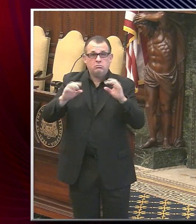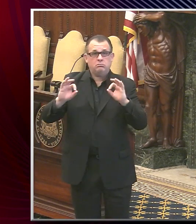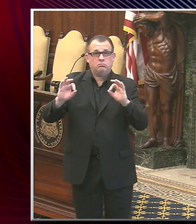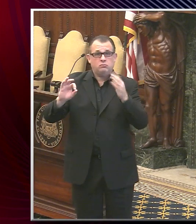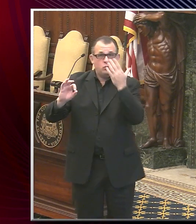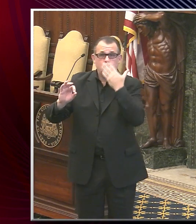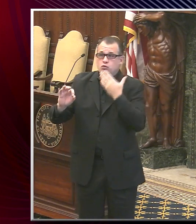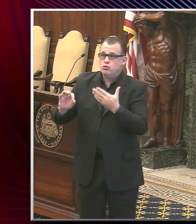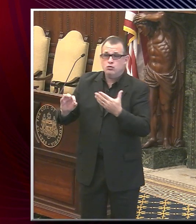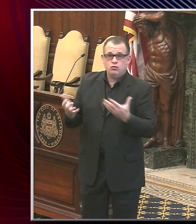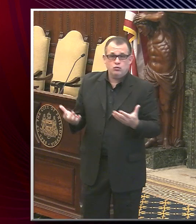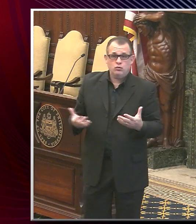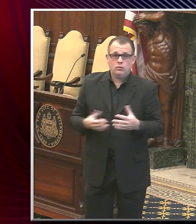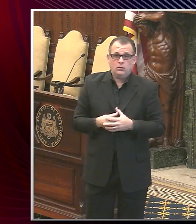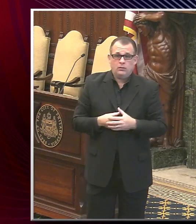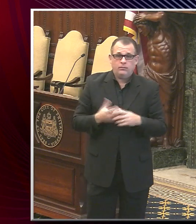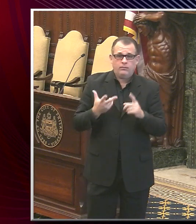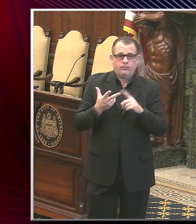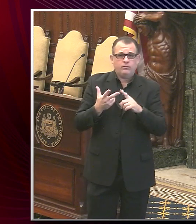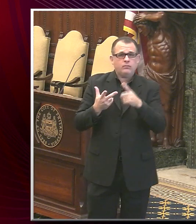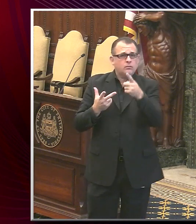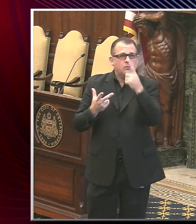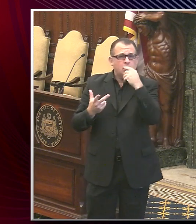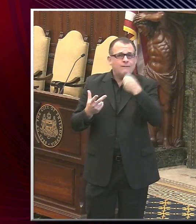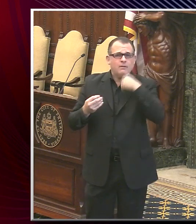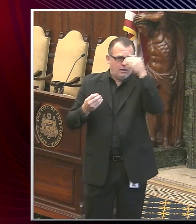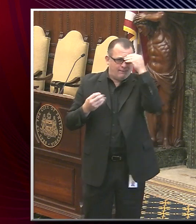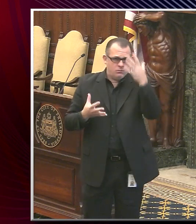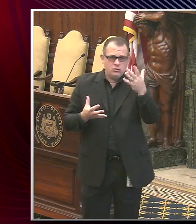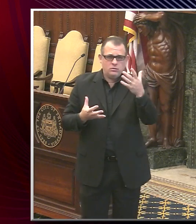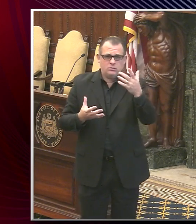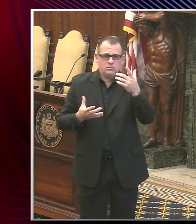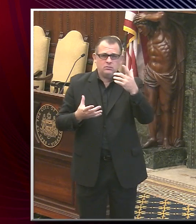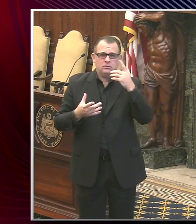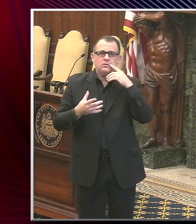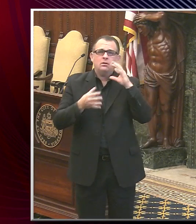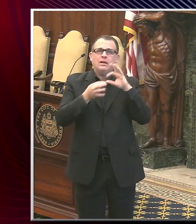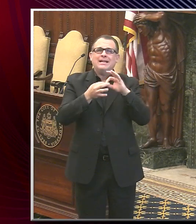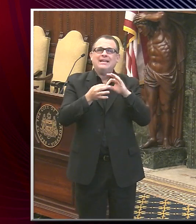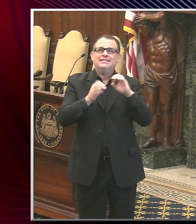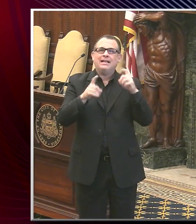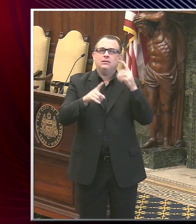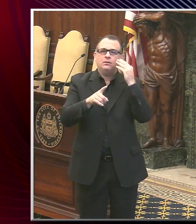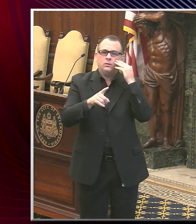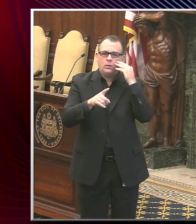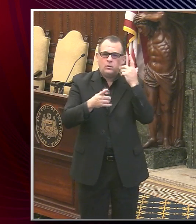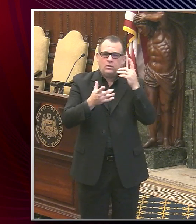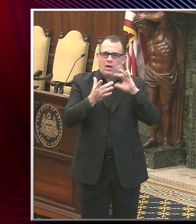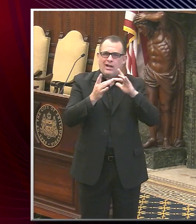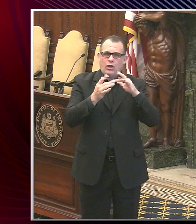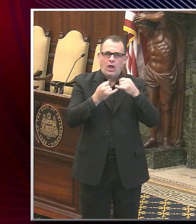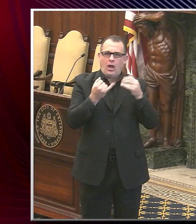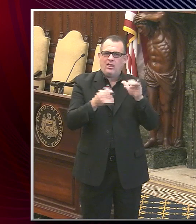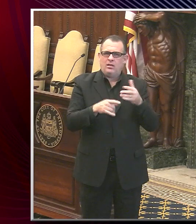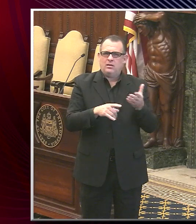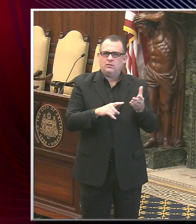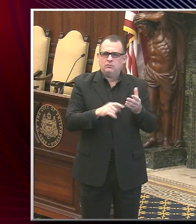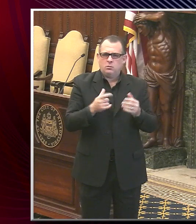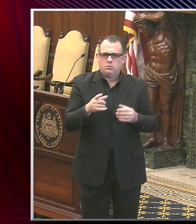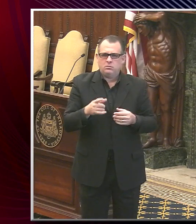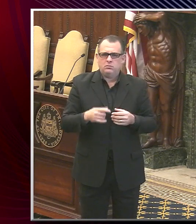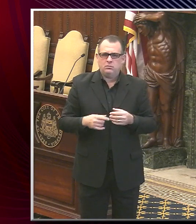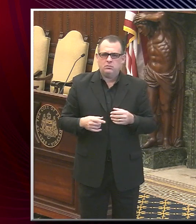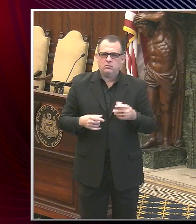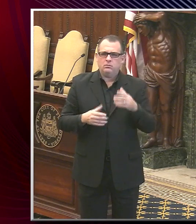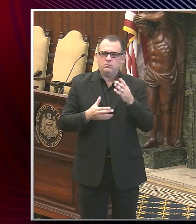Okay, and can you provide us with an update with Connect Ed? There were some concerns in the early stages of the pandemic that the population the city